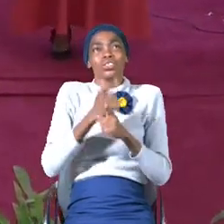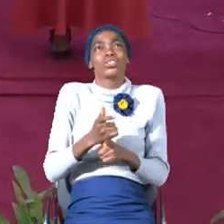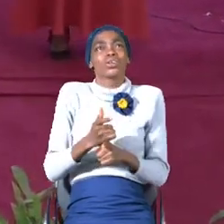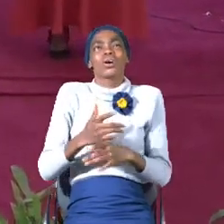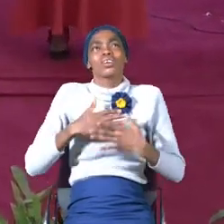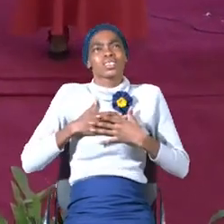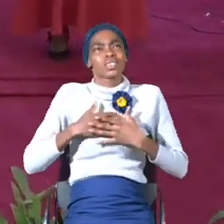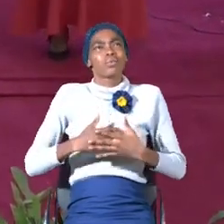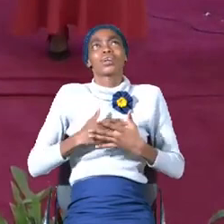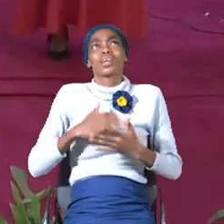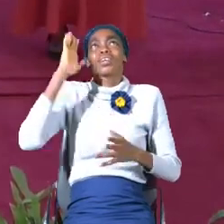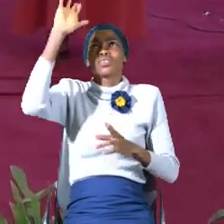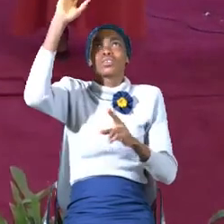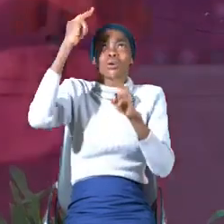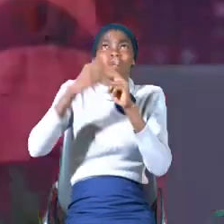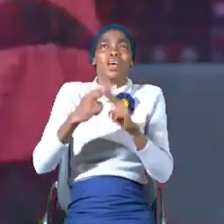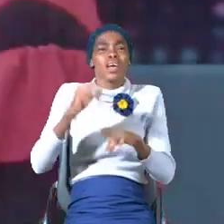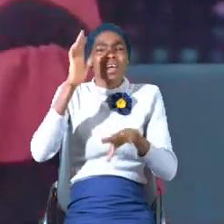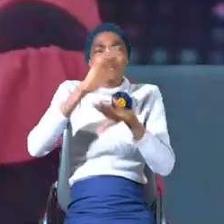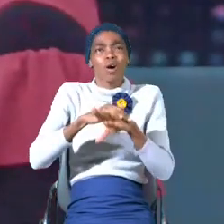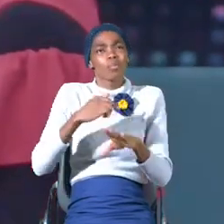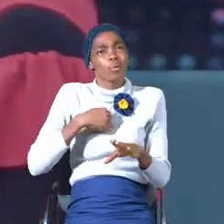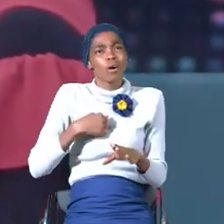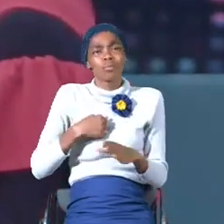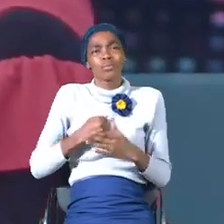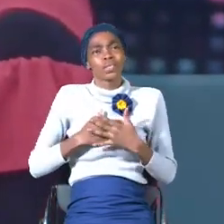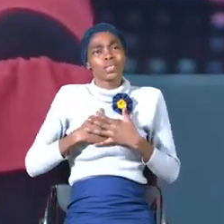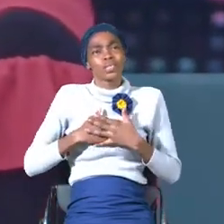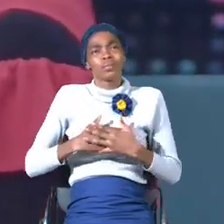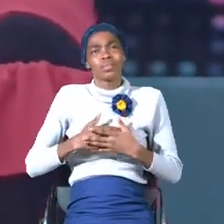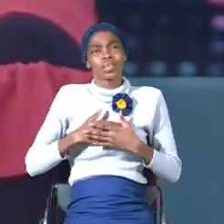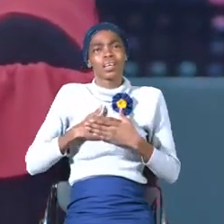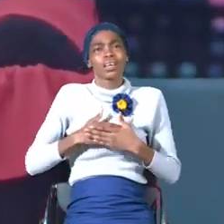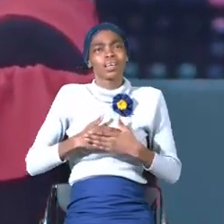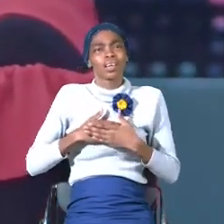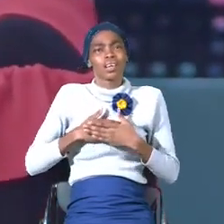Breathe. Just breathe your name upon me.